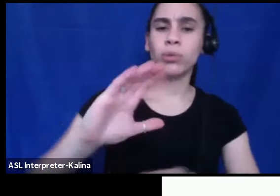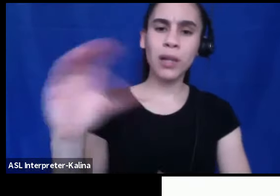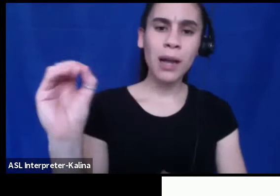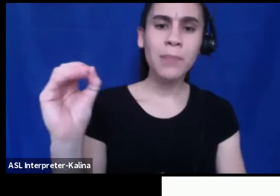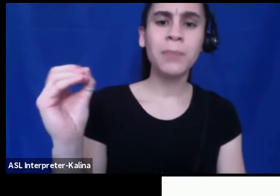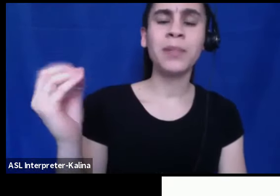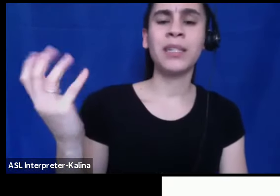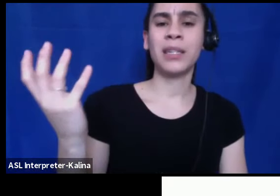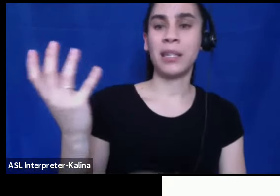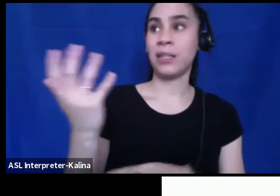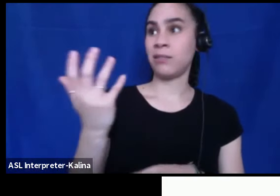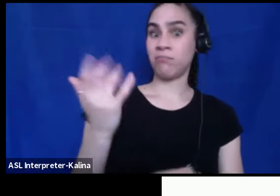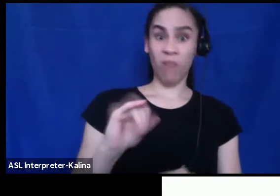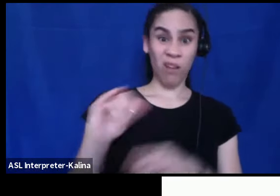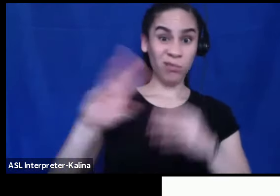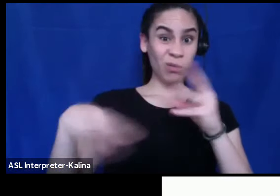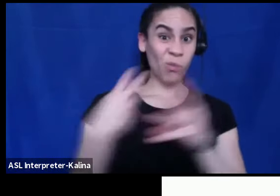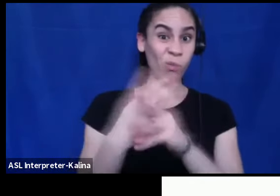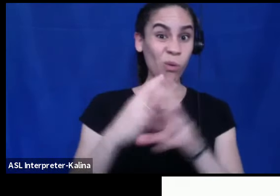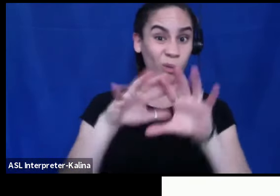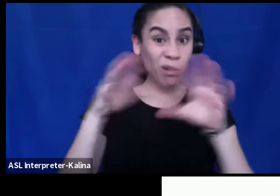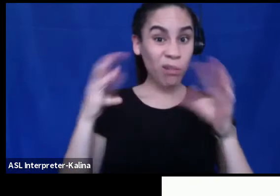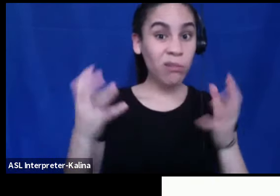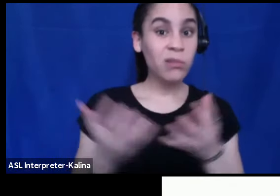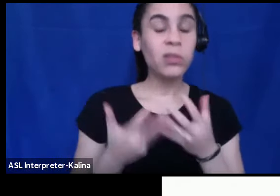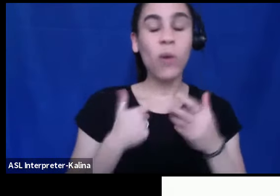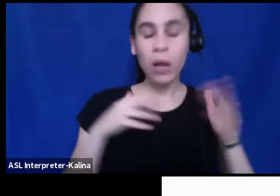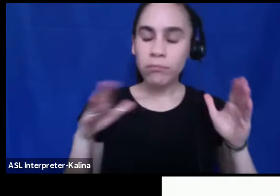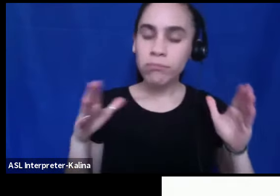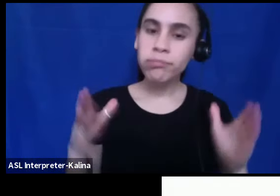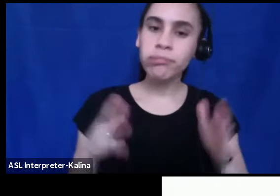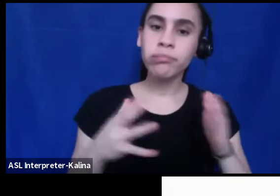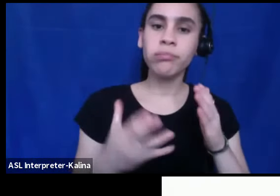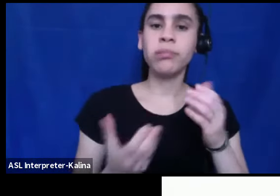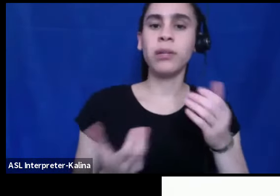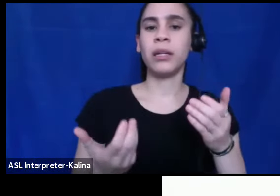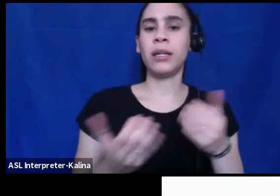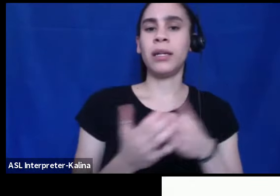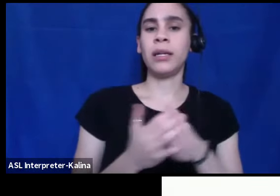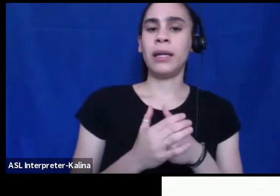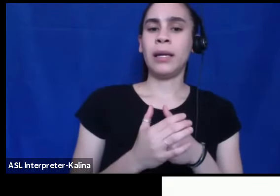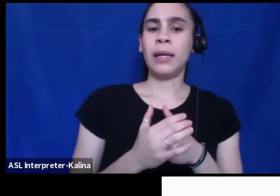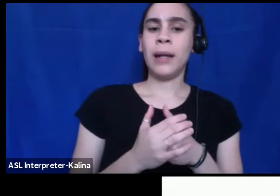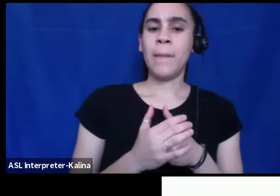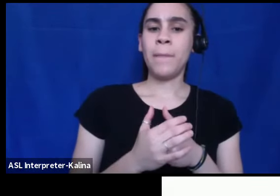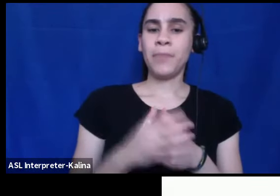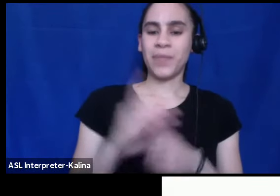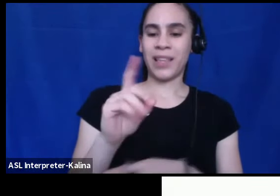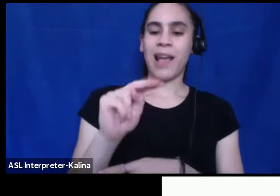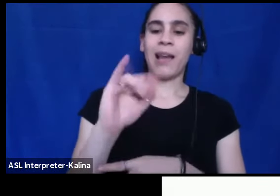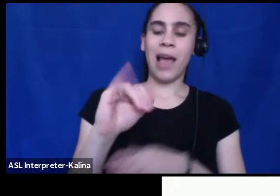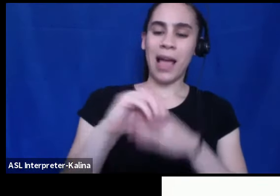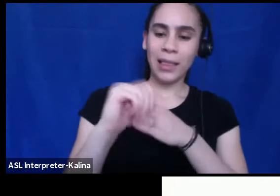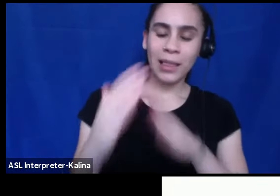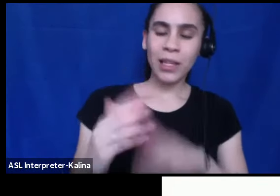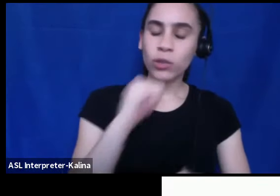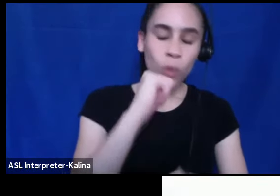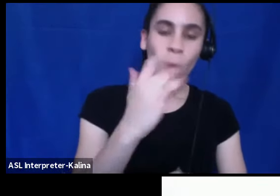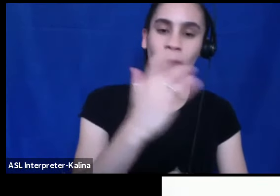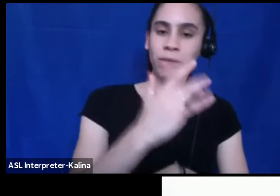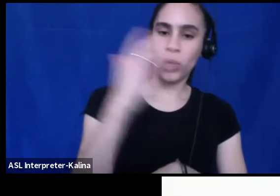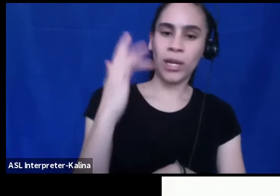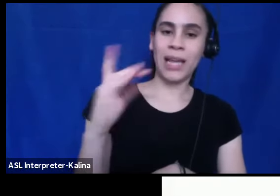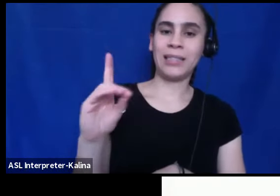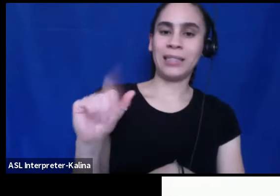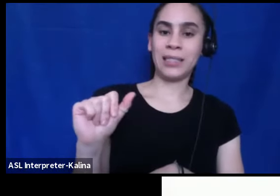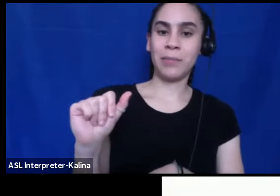large. So I highly, highly encourage D&I leaders to not forget disability in all the ways, because if you're